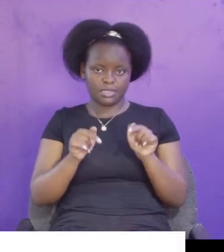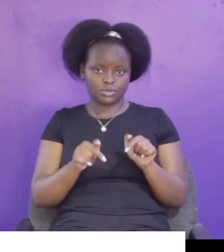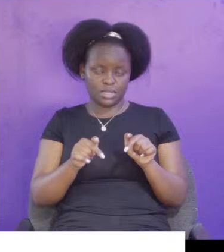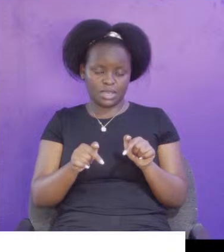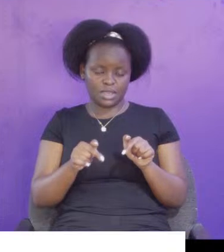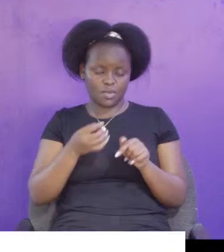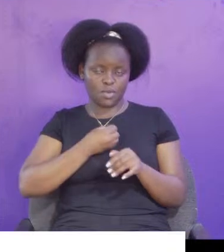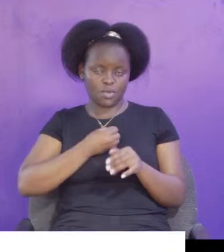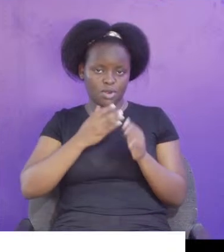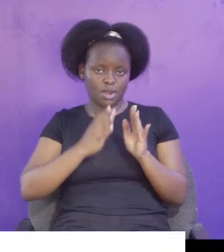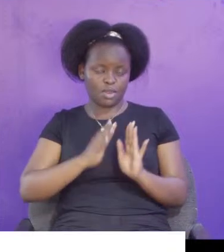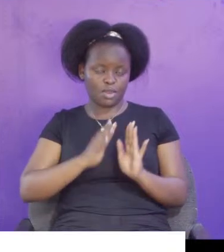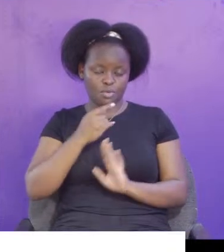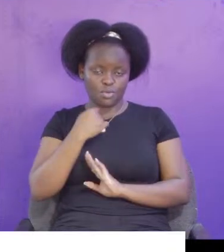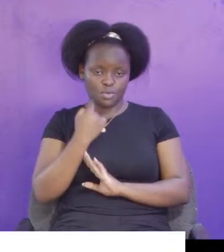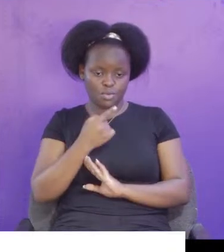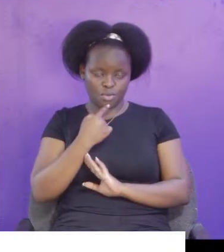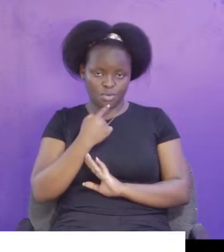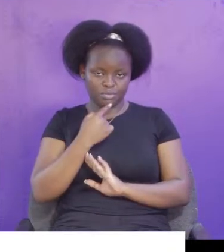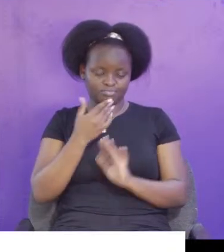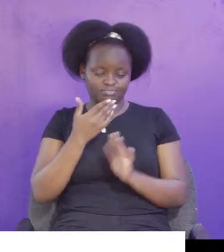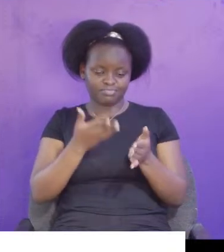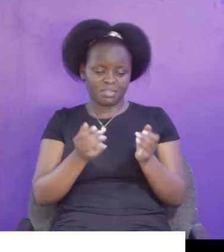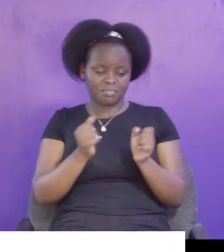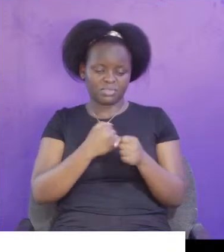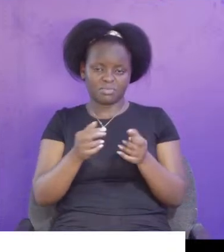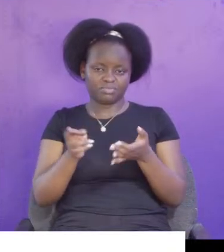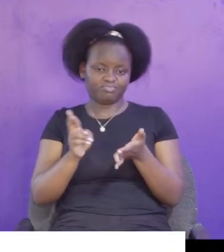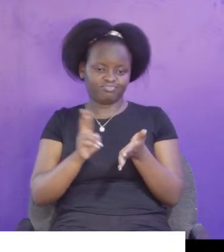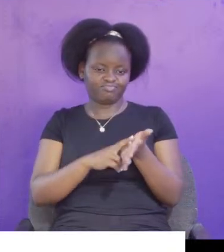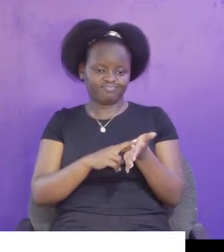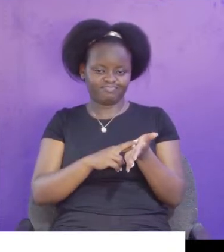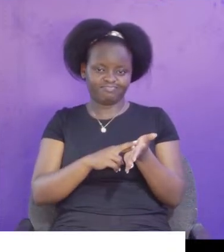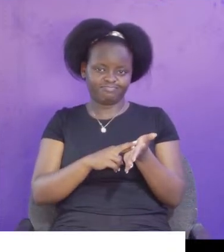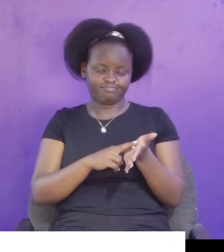rare, irrepressible breed of human beings.